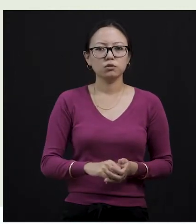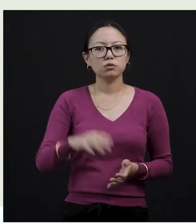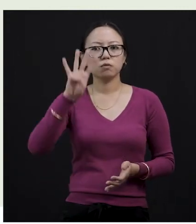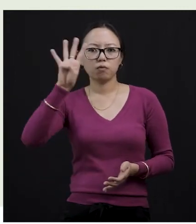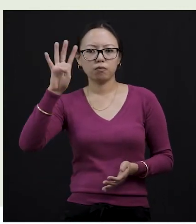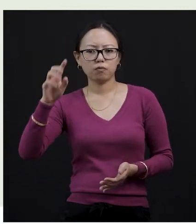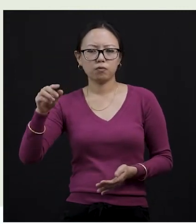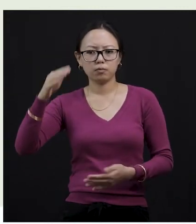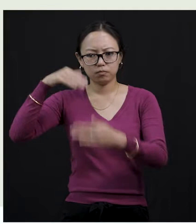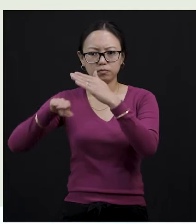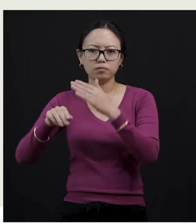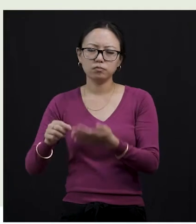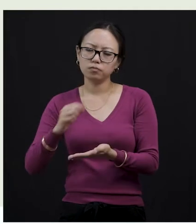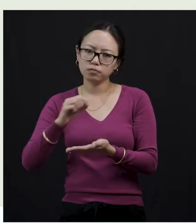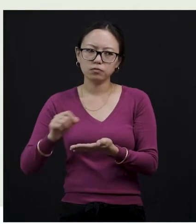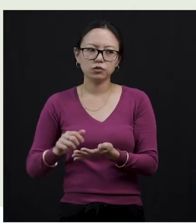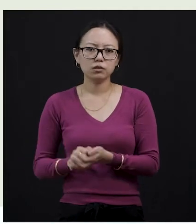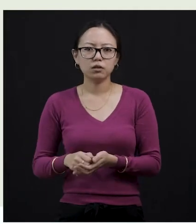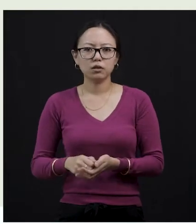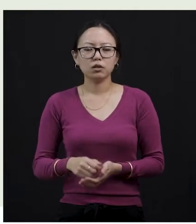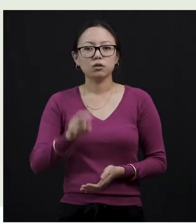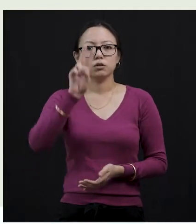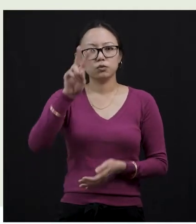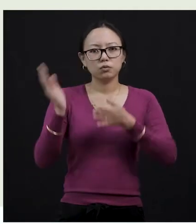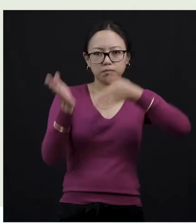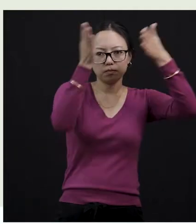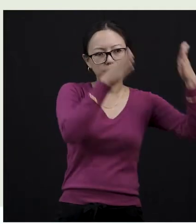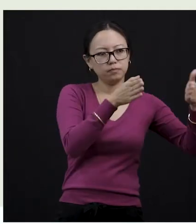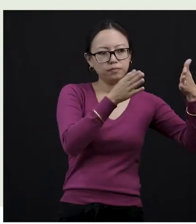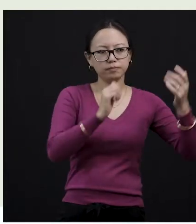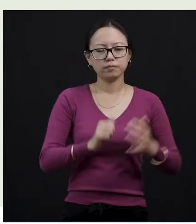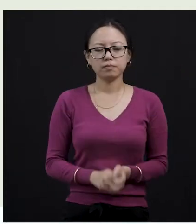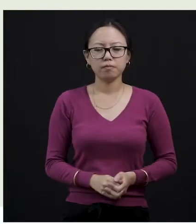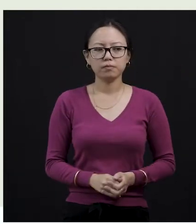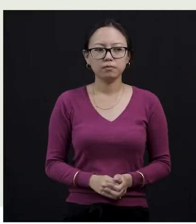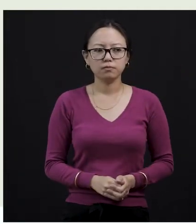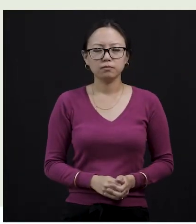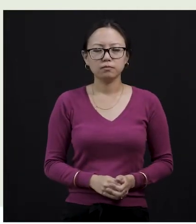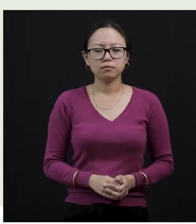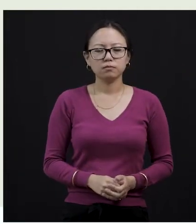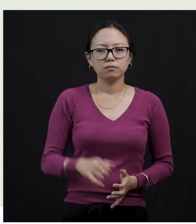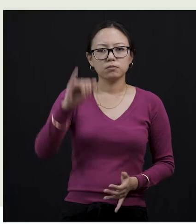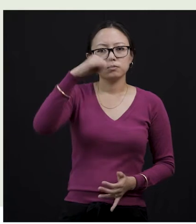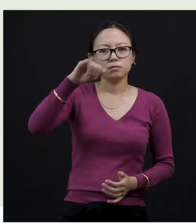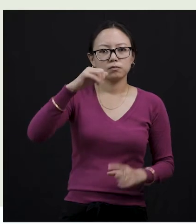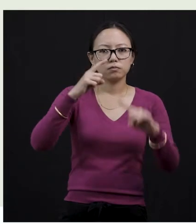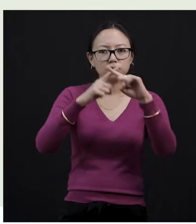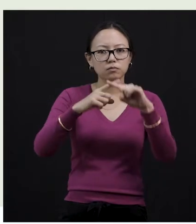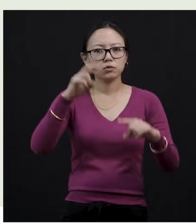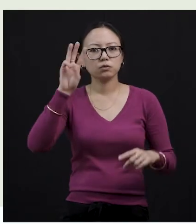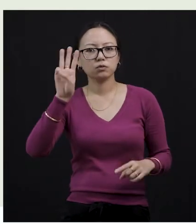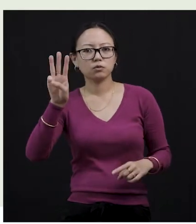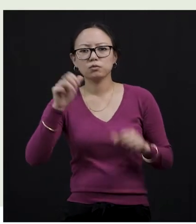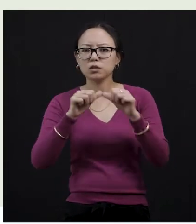here 4, and then you have carry 2 along with you, right? So now 6 into 3.